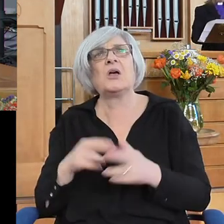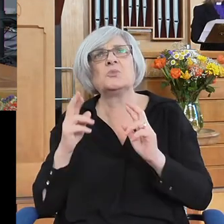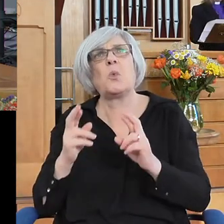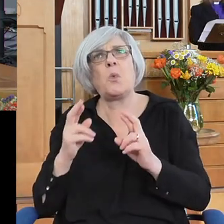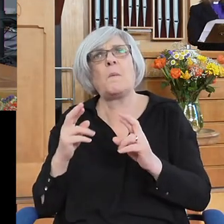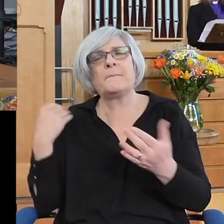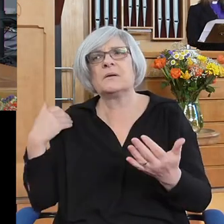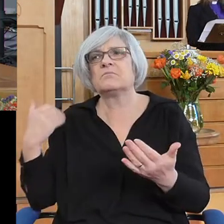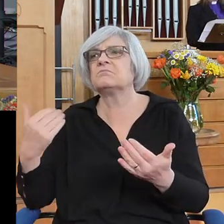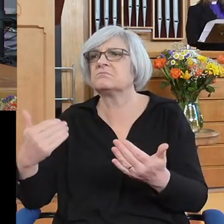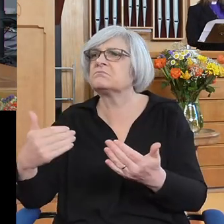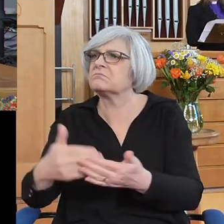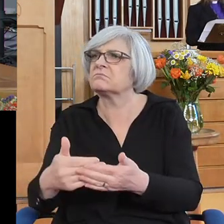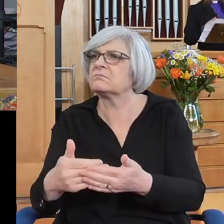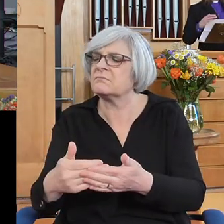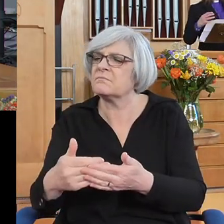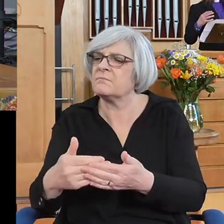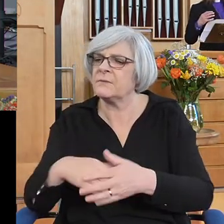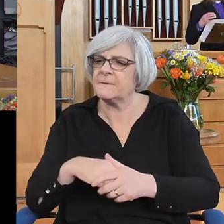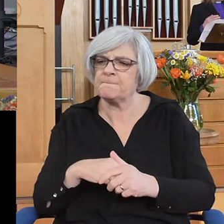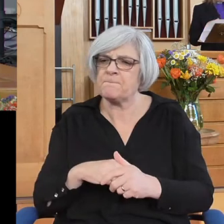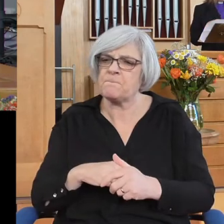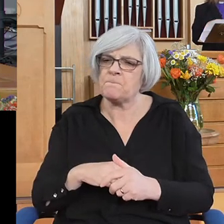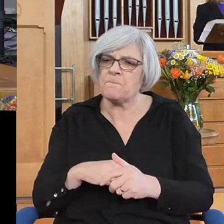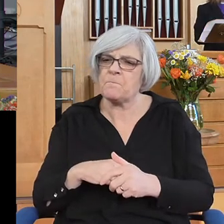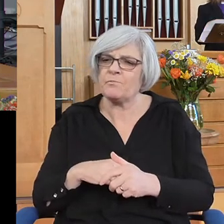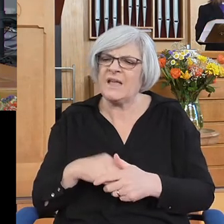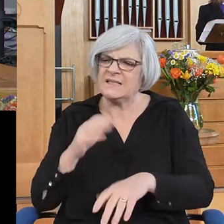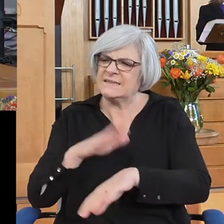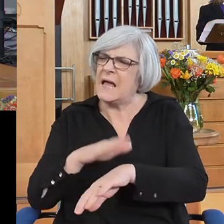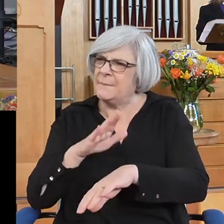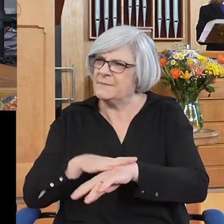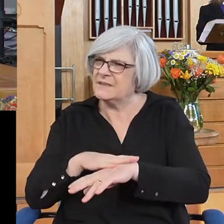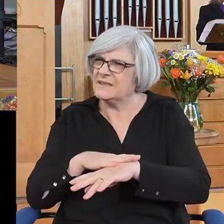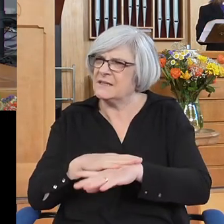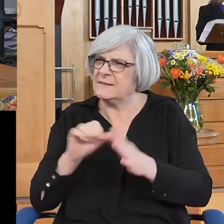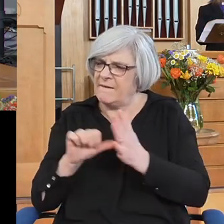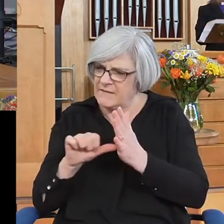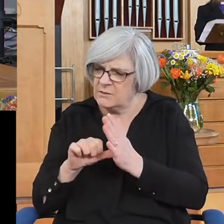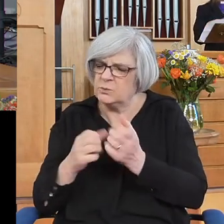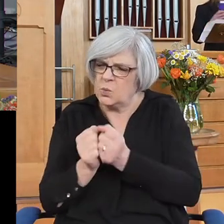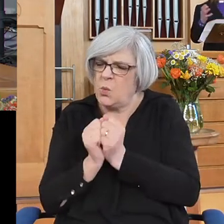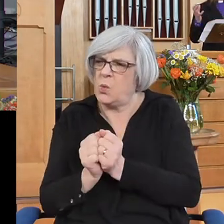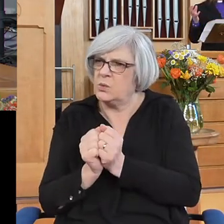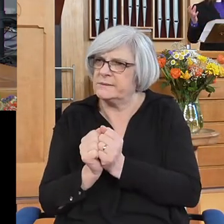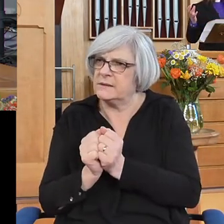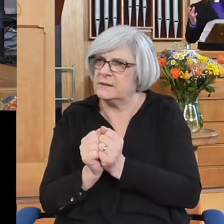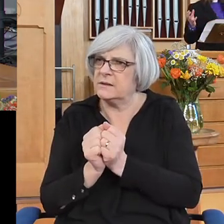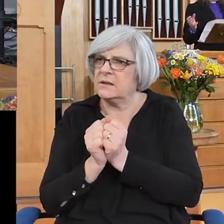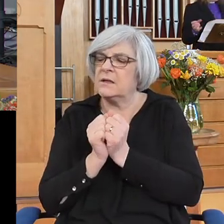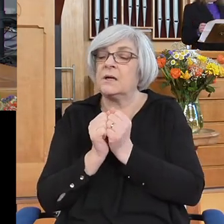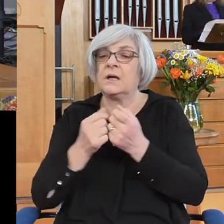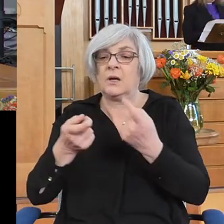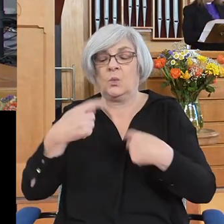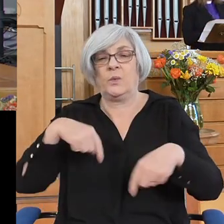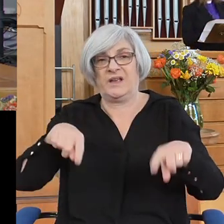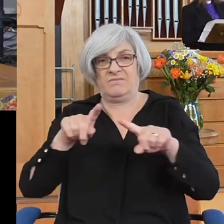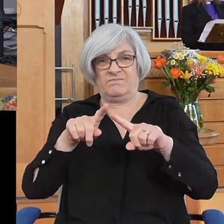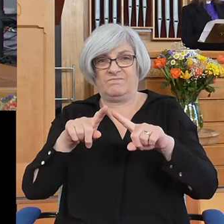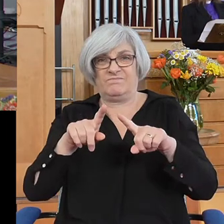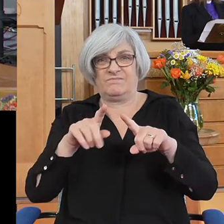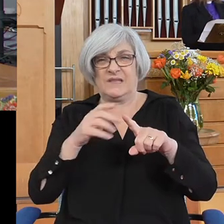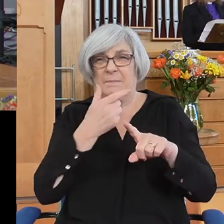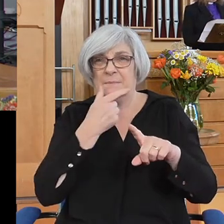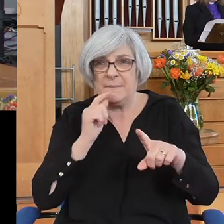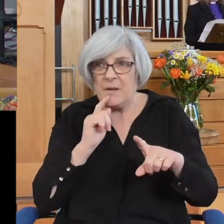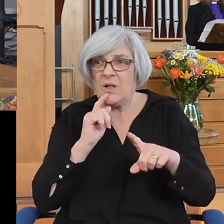weeks since. There are times it's hard to hold this. We are people of the